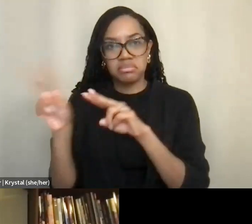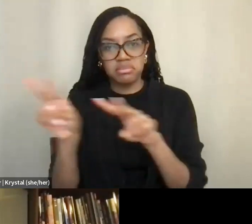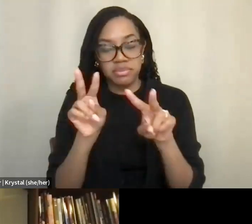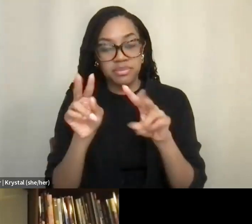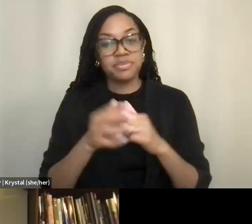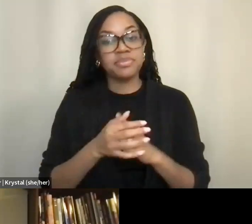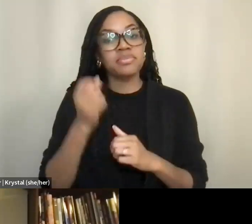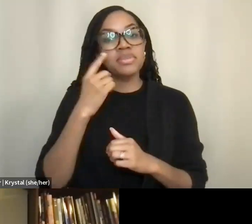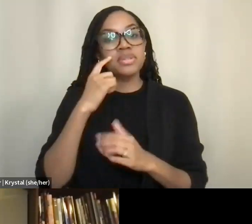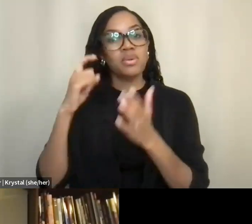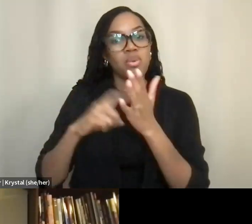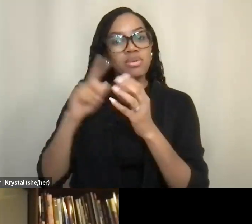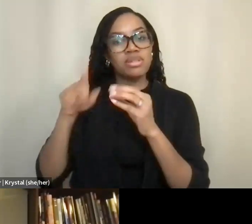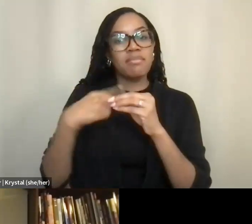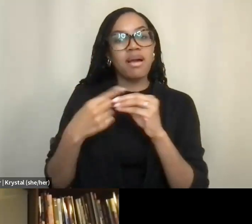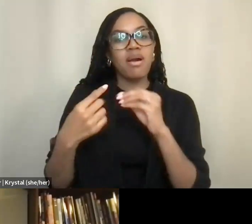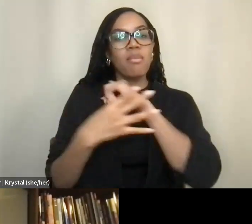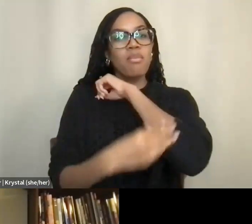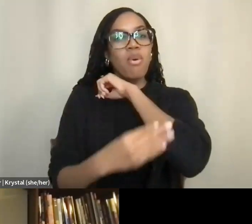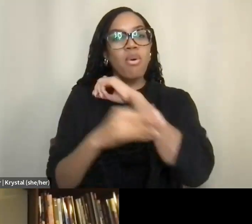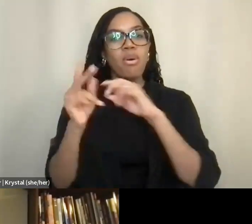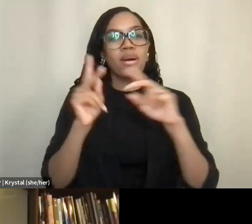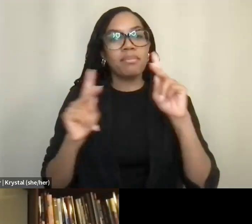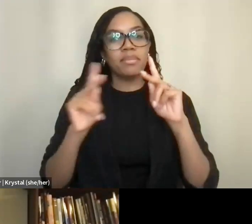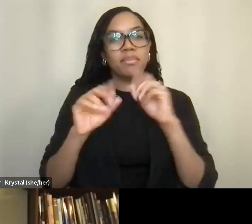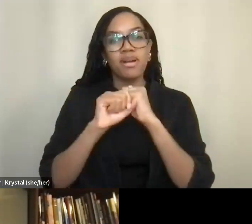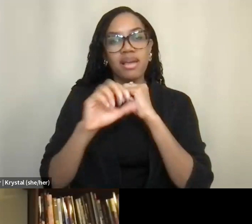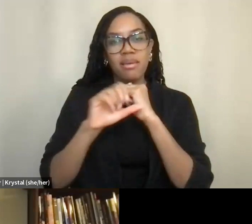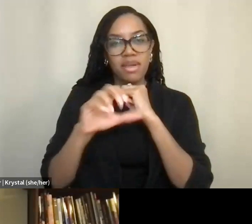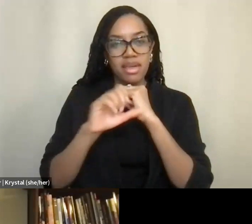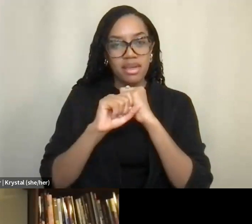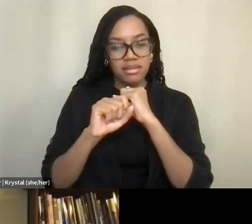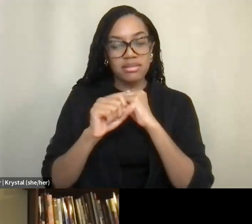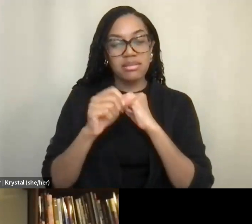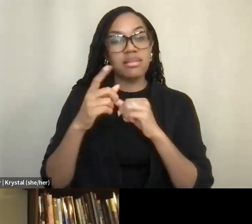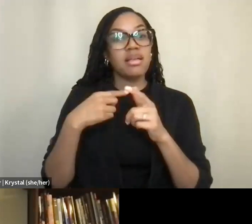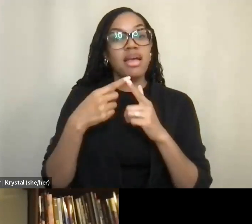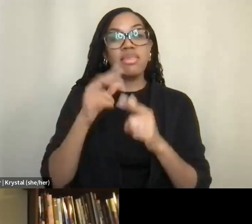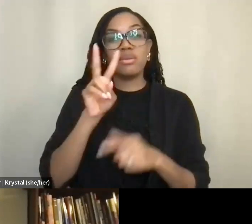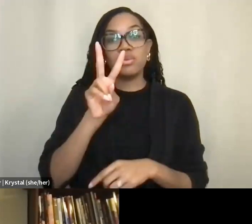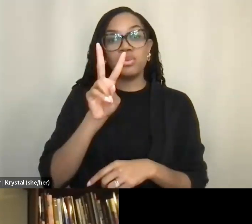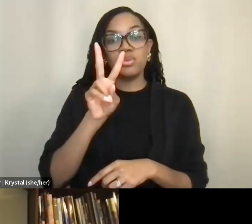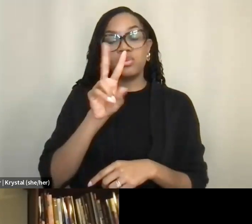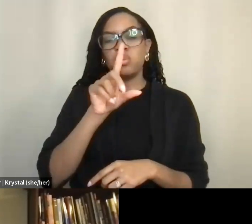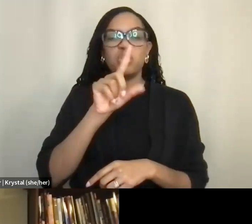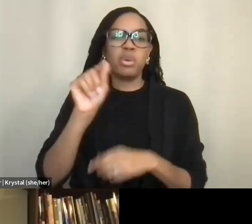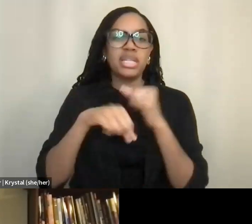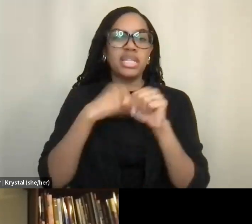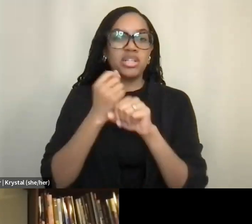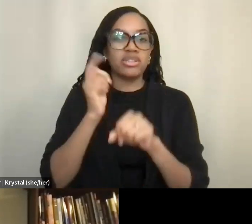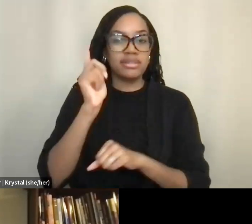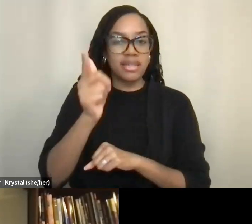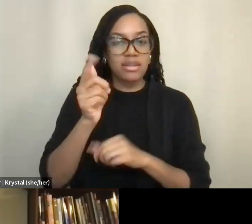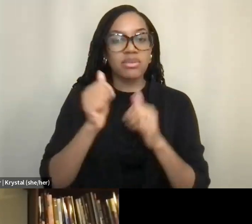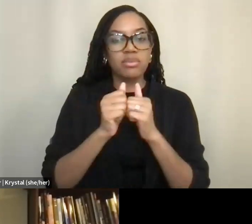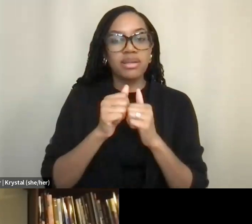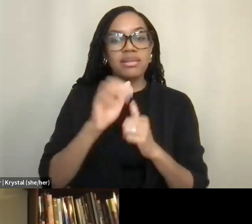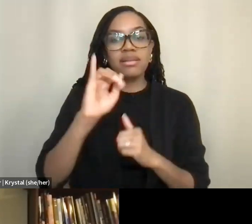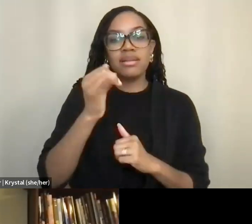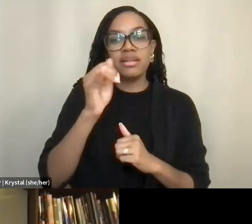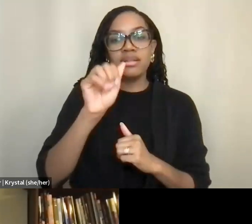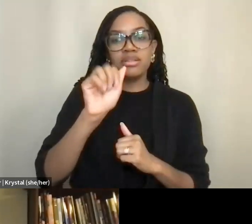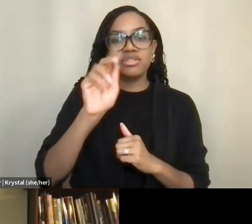Campaign, and then later, 2 decades later, with the Jackson campaigns of 1984